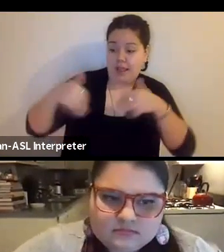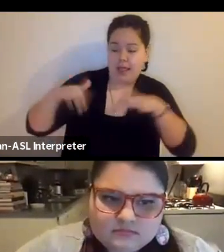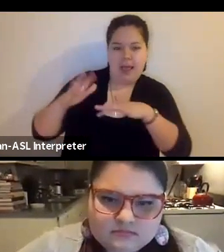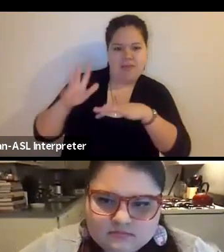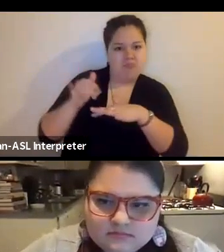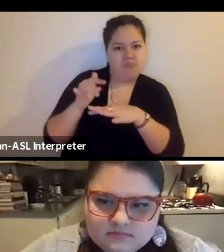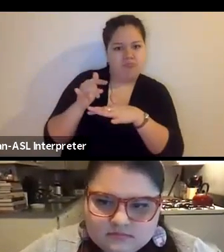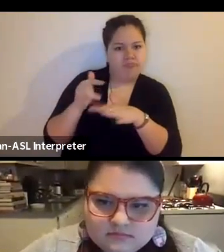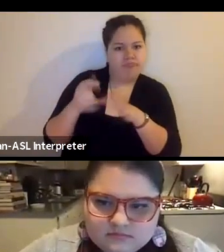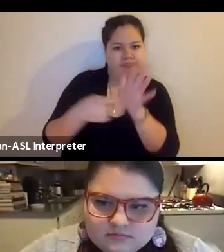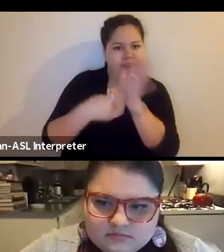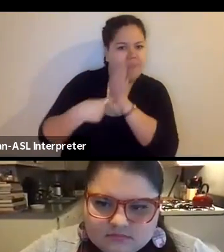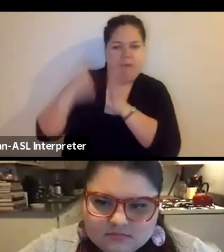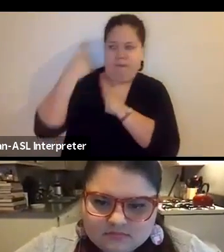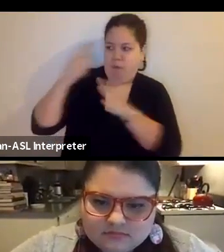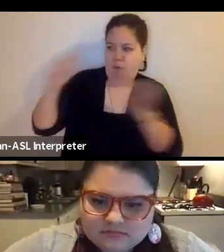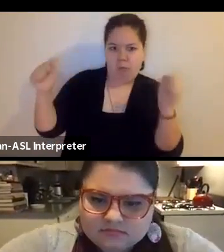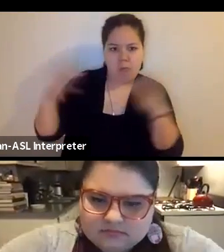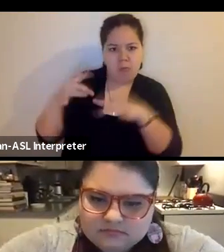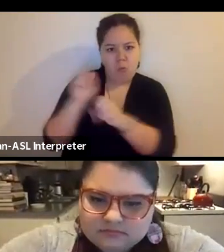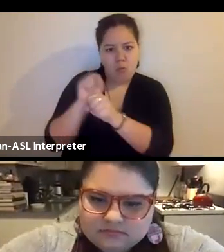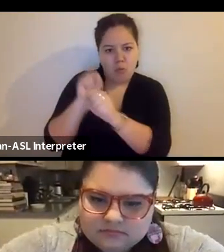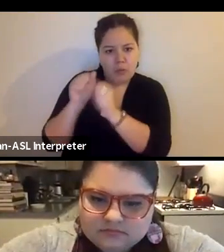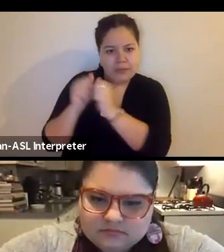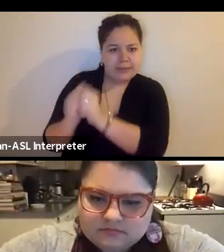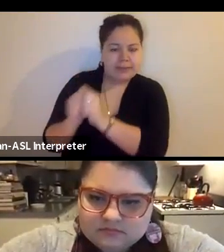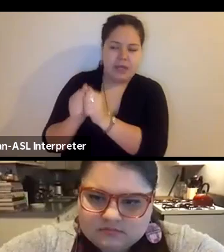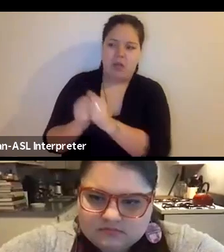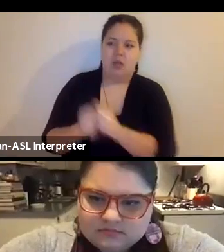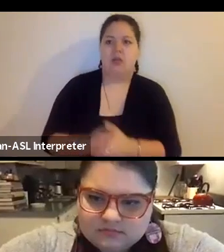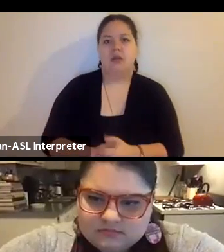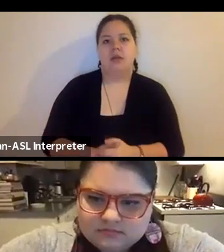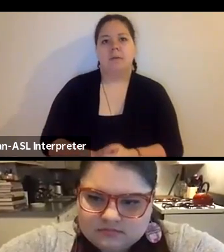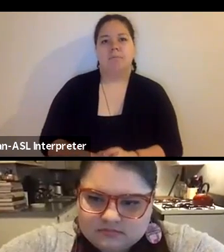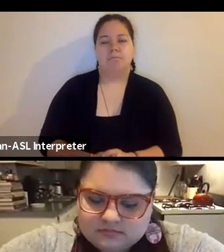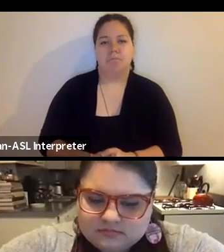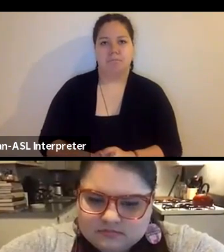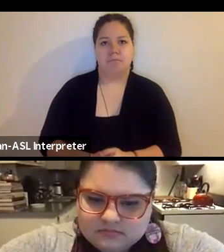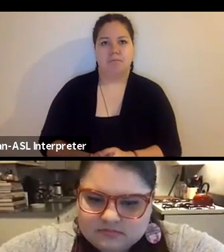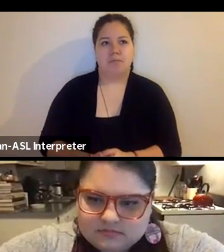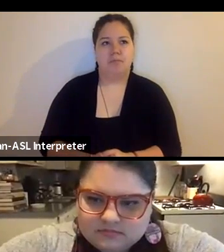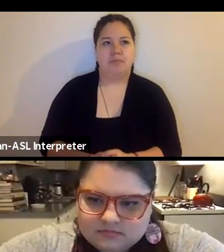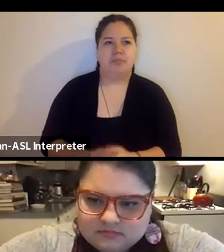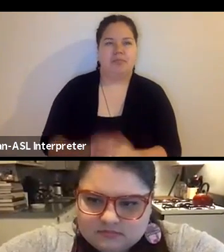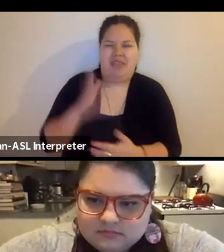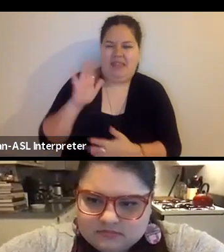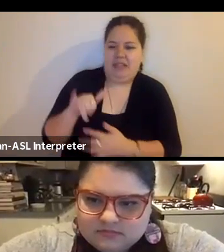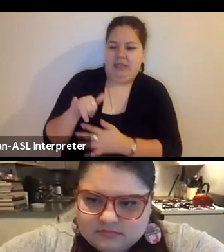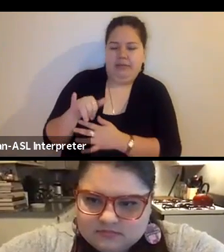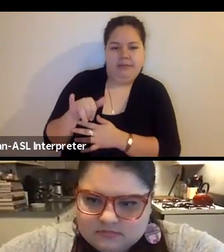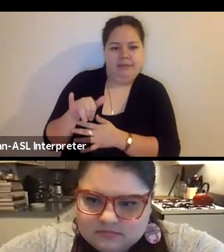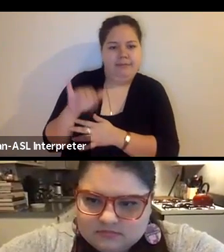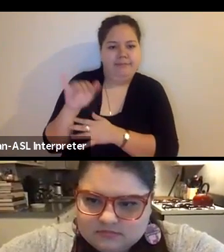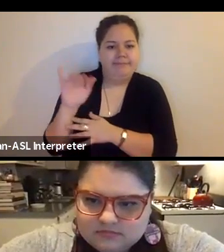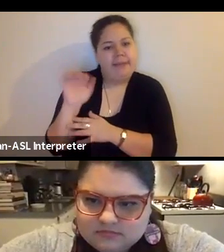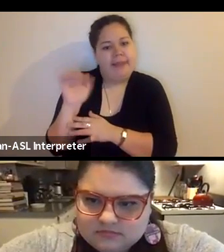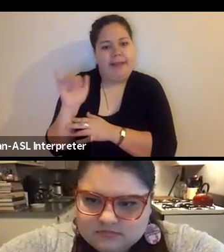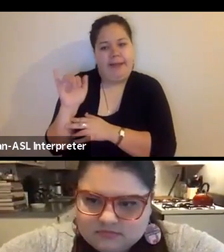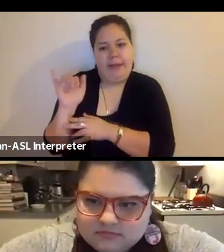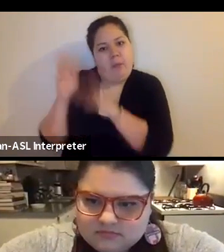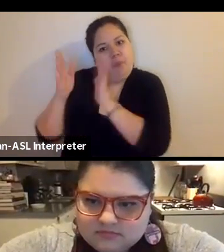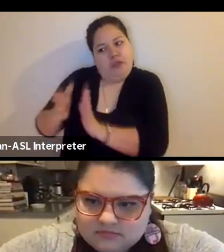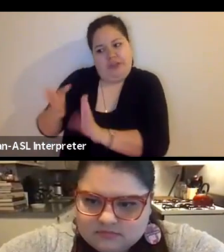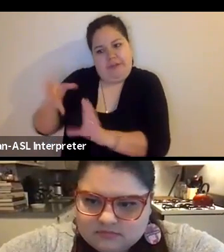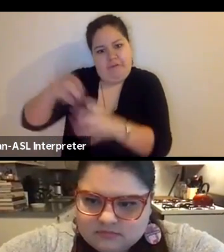together, that maybe it's one of the people that are in that diplomatic process. It's one of the persons that's in that diplomatic